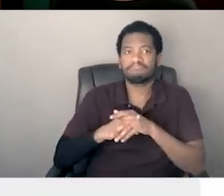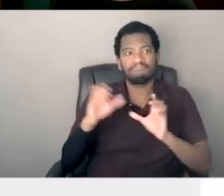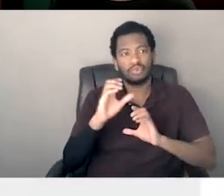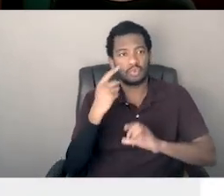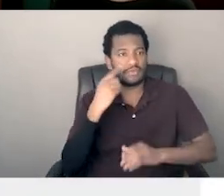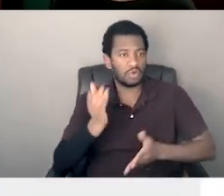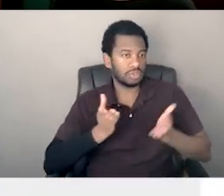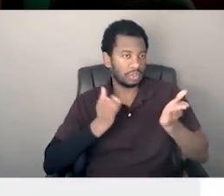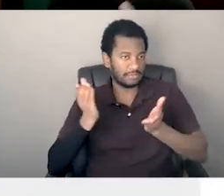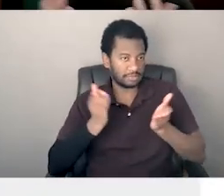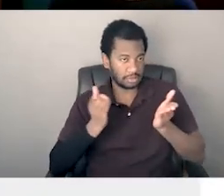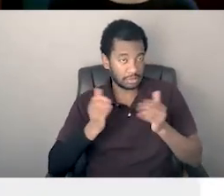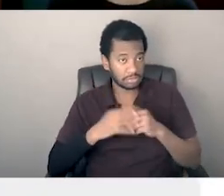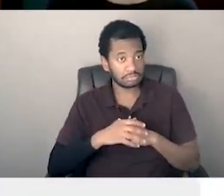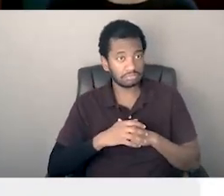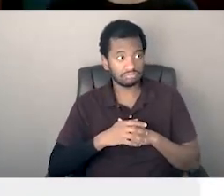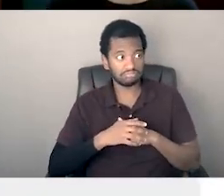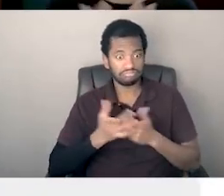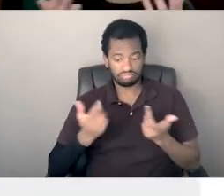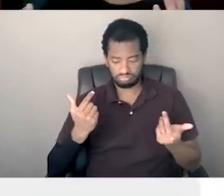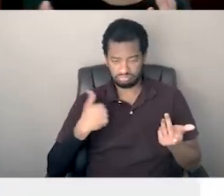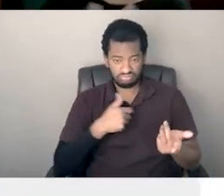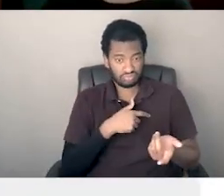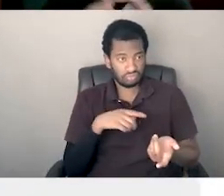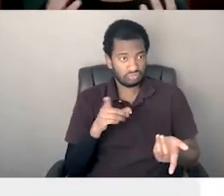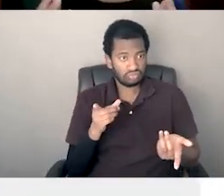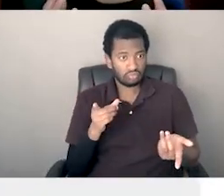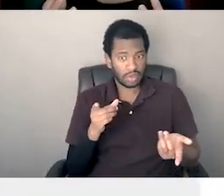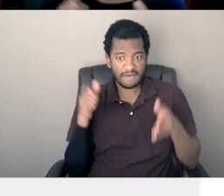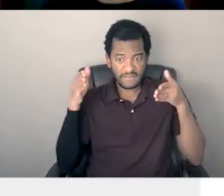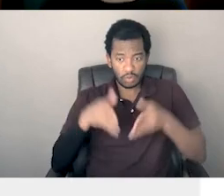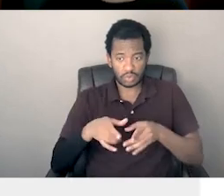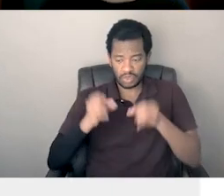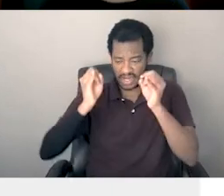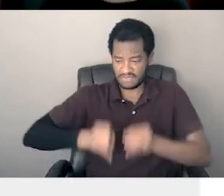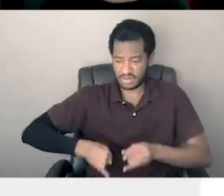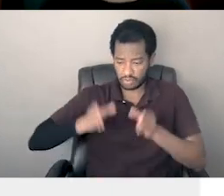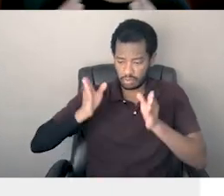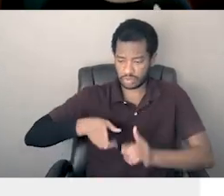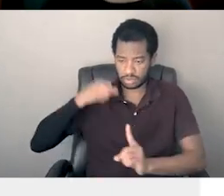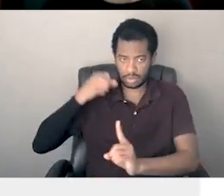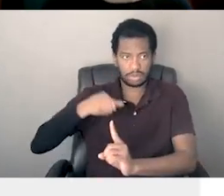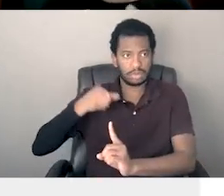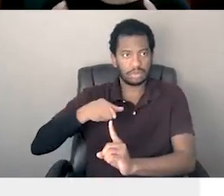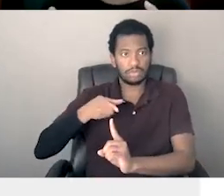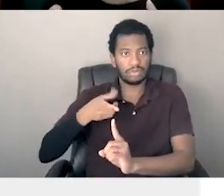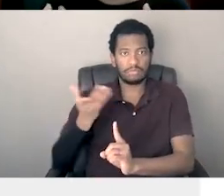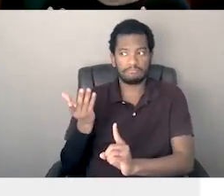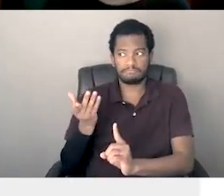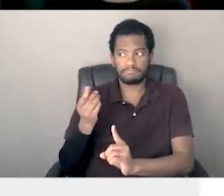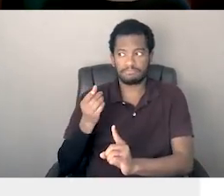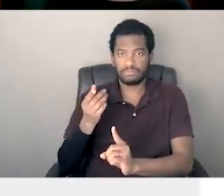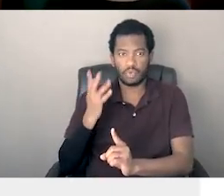we focusing on the individual? And so in this image, like, are we focusing on what makes somebody a really